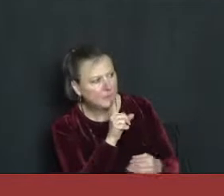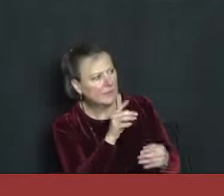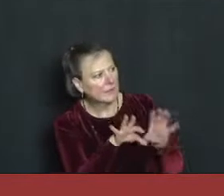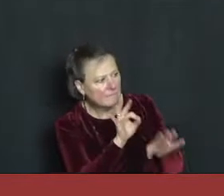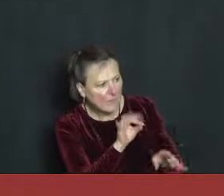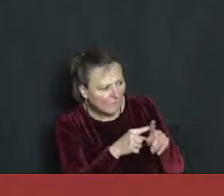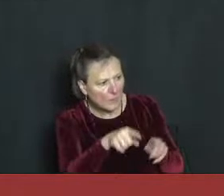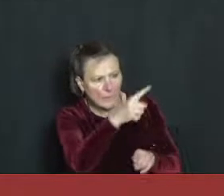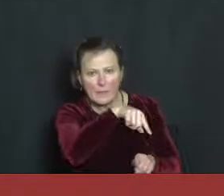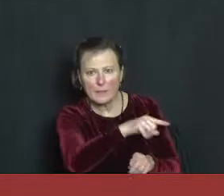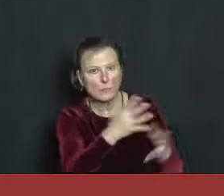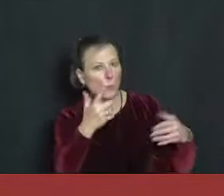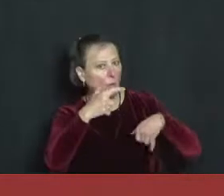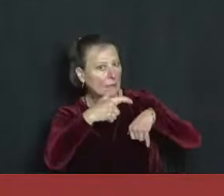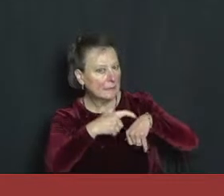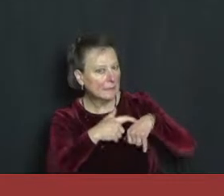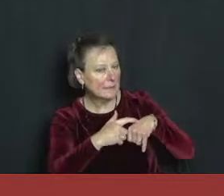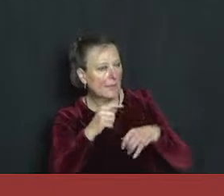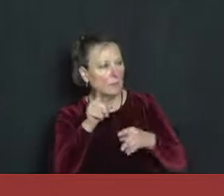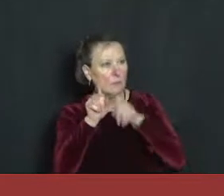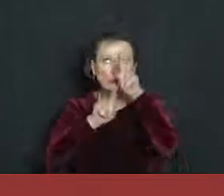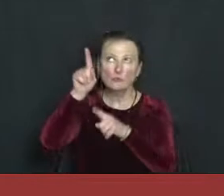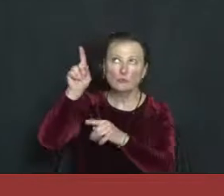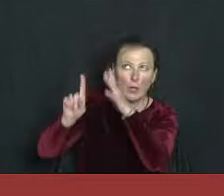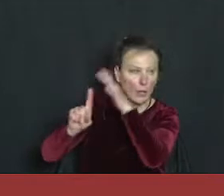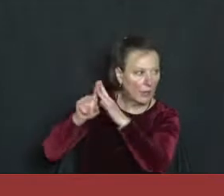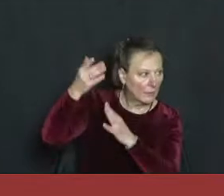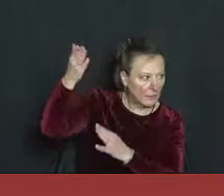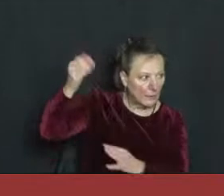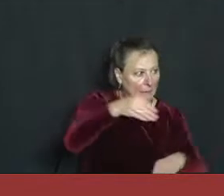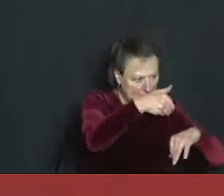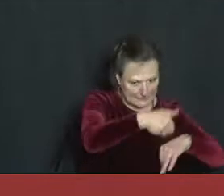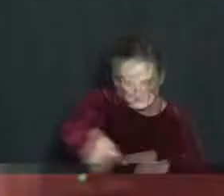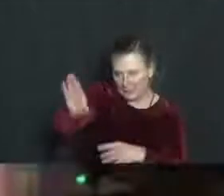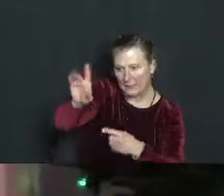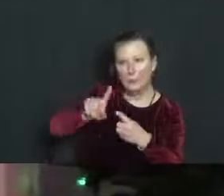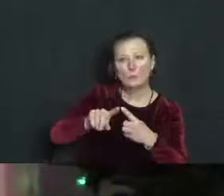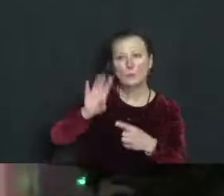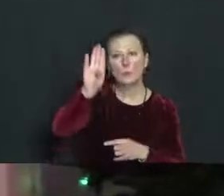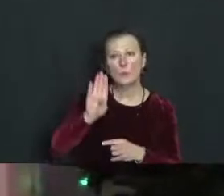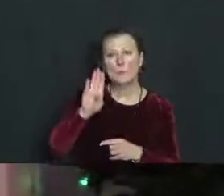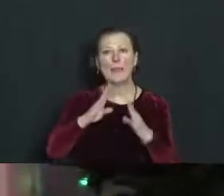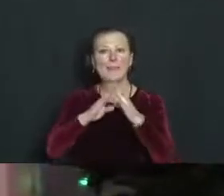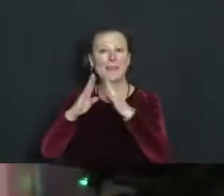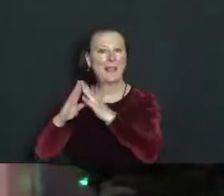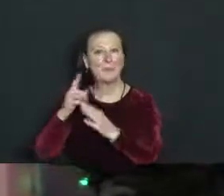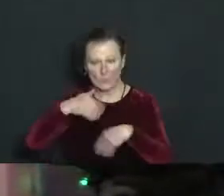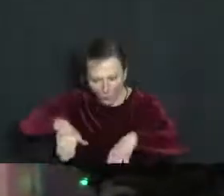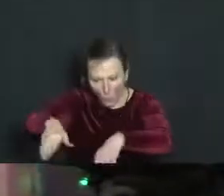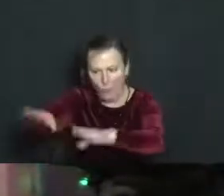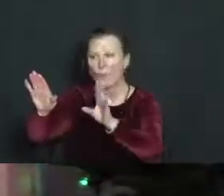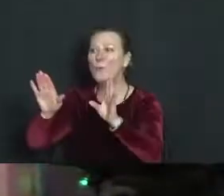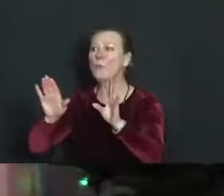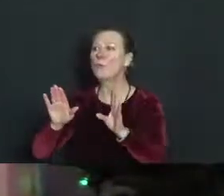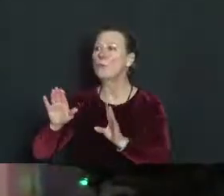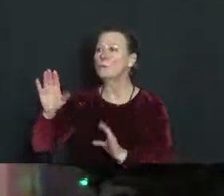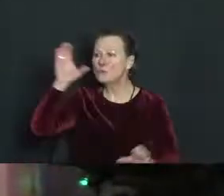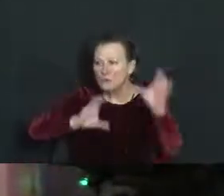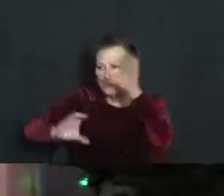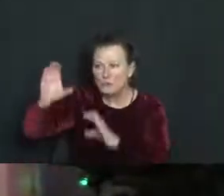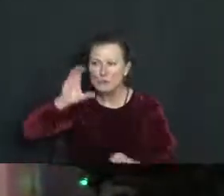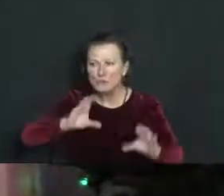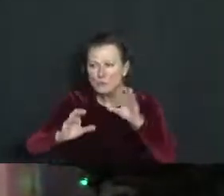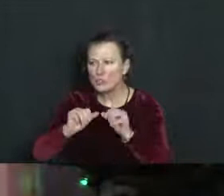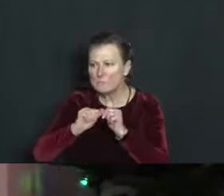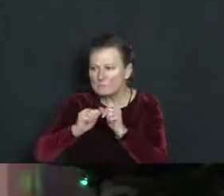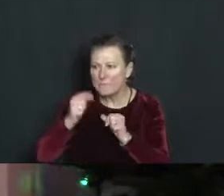them what time the star appeared. And he sent them to Bethlehem, saying, "Go and search diligently